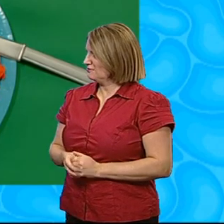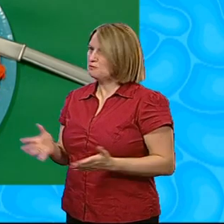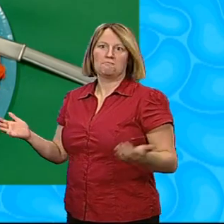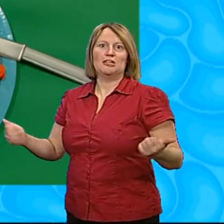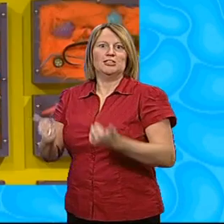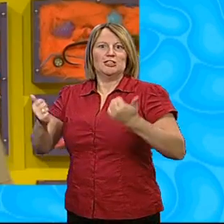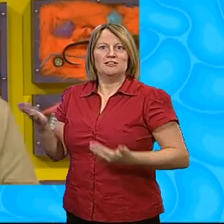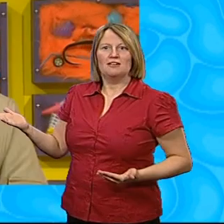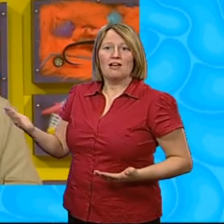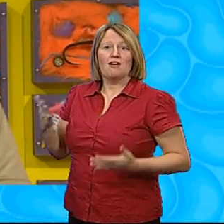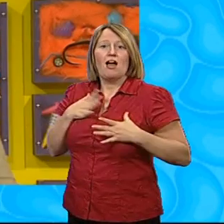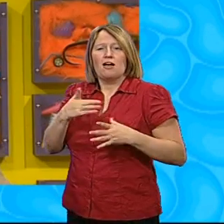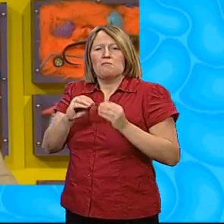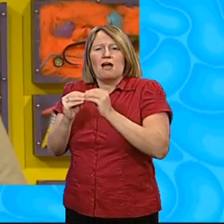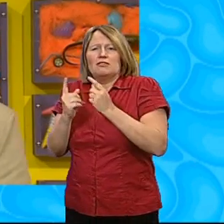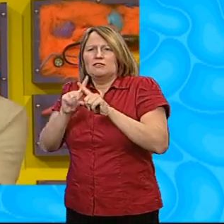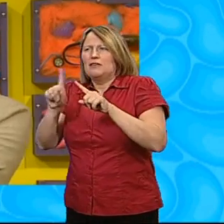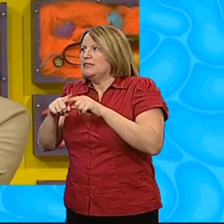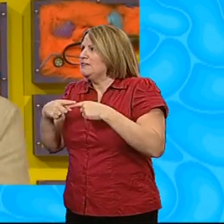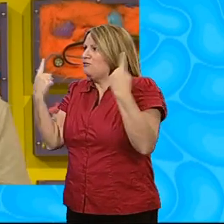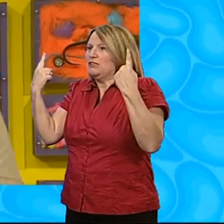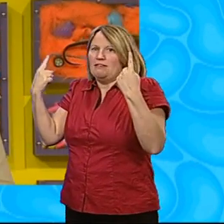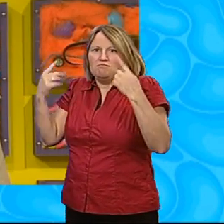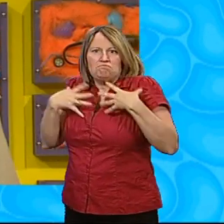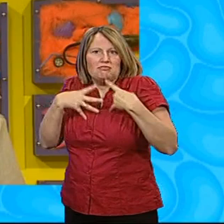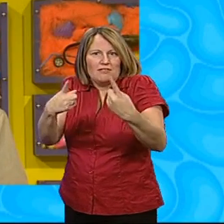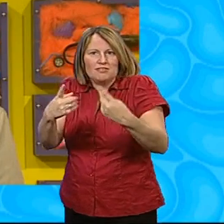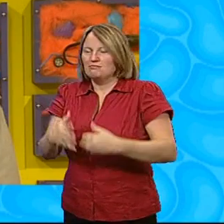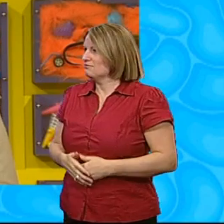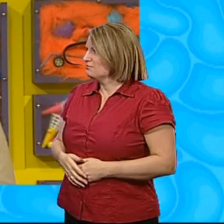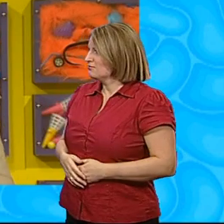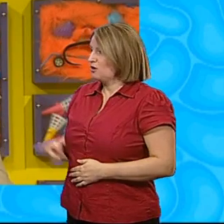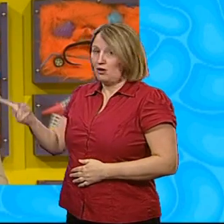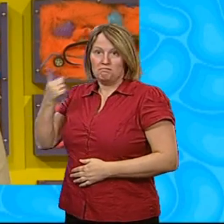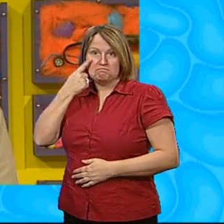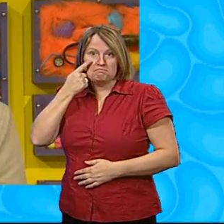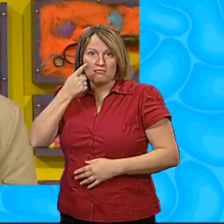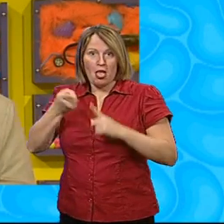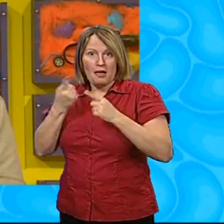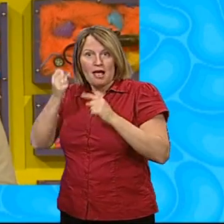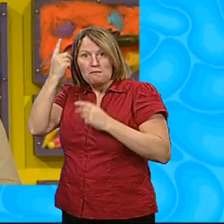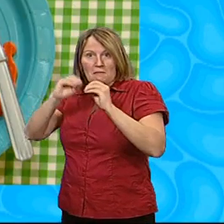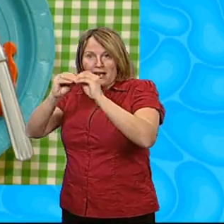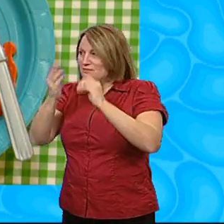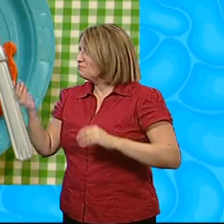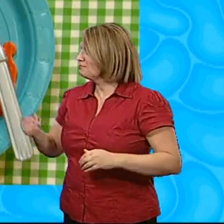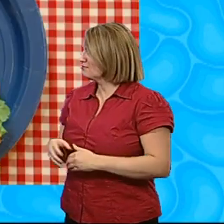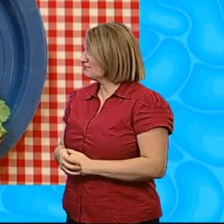All finished. Now, if you like the idea of turning this into something different, have a look at some of the other ideas you could